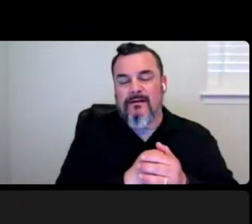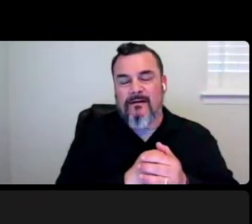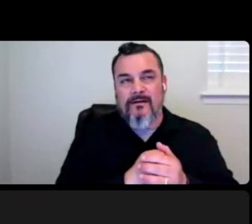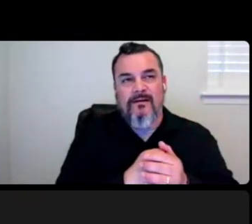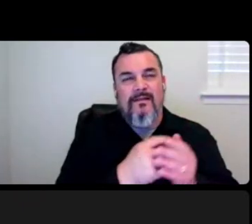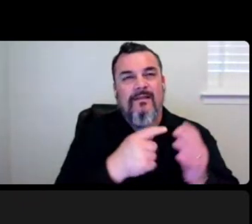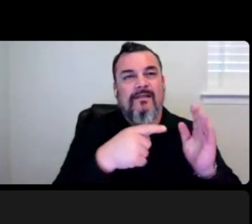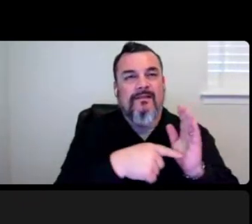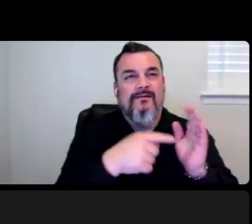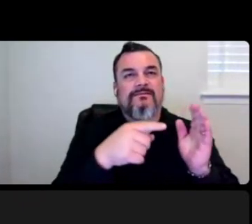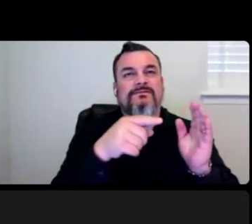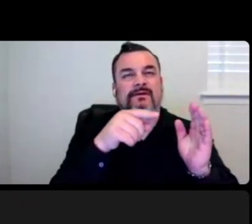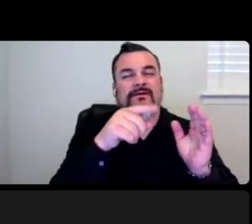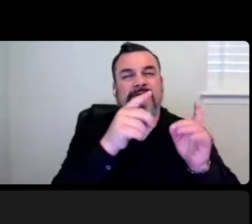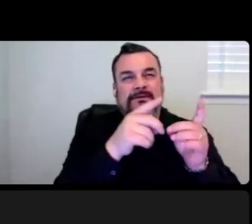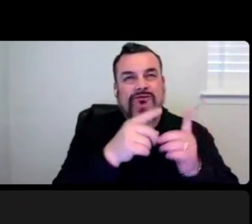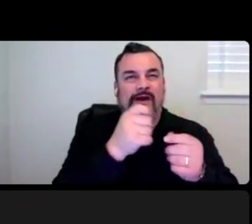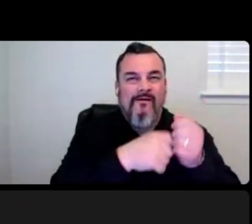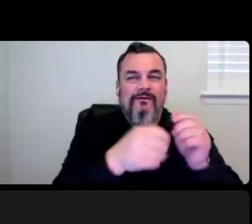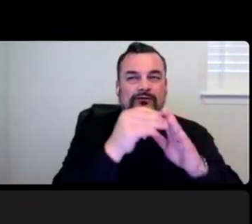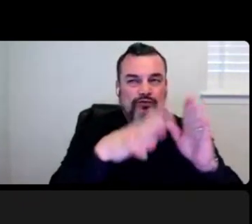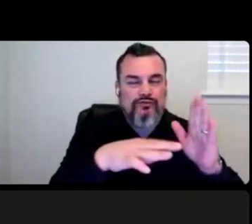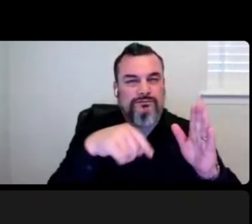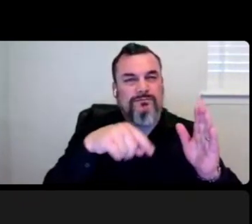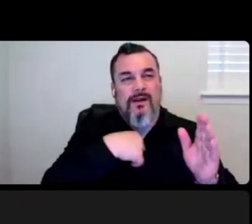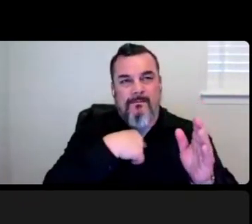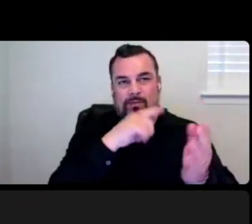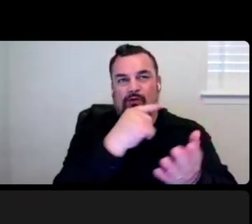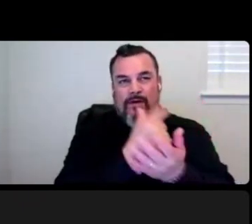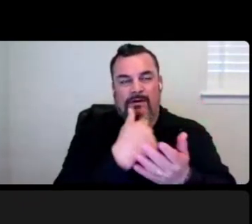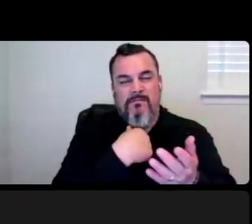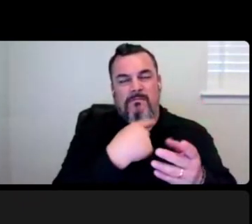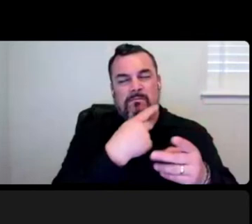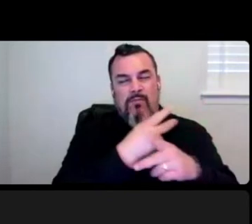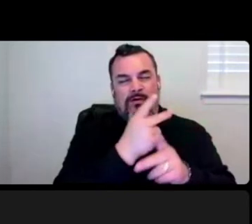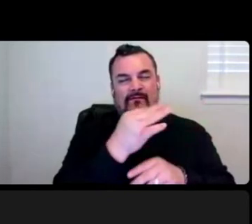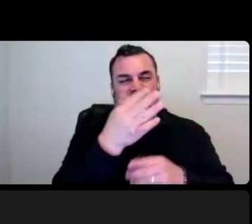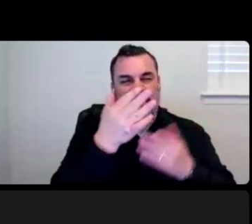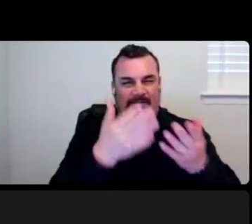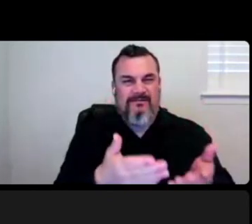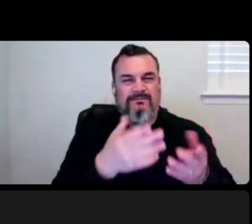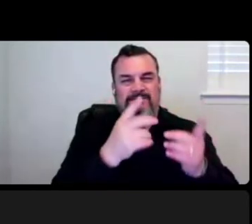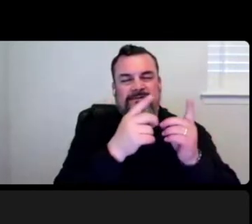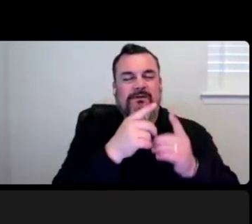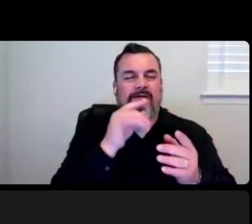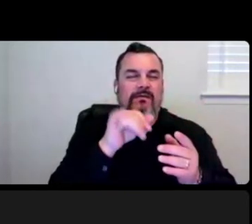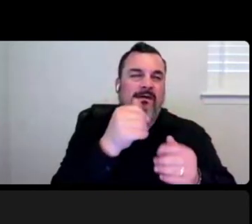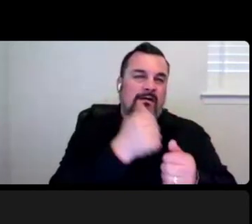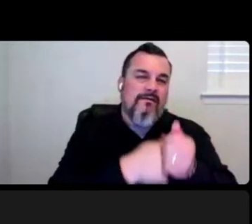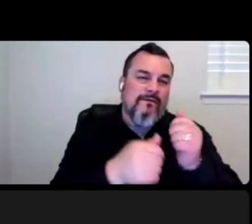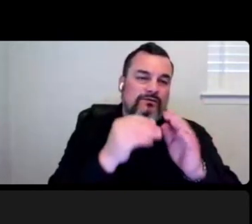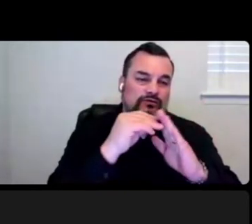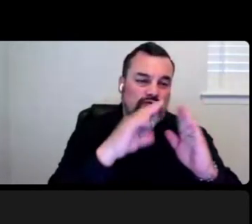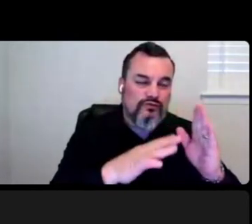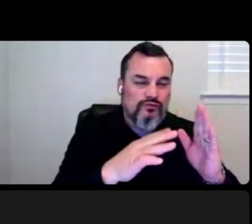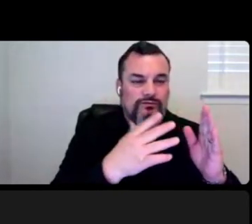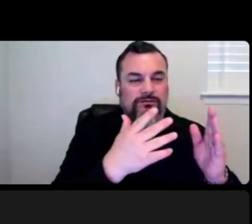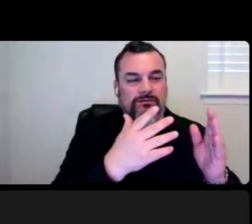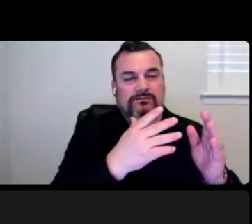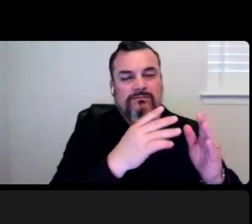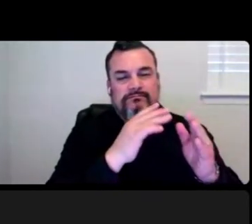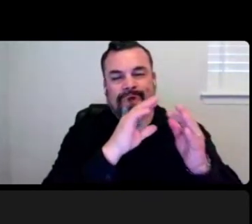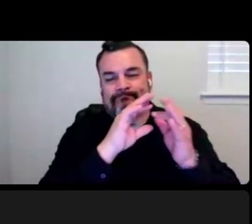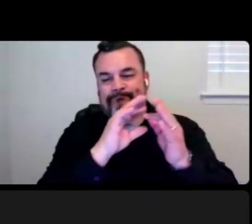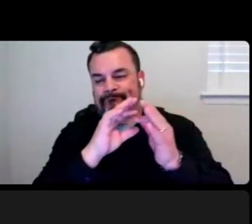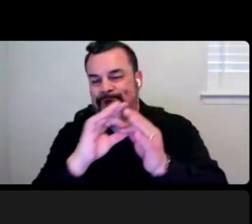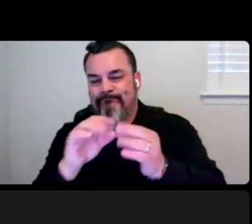that this district, that every student in this district, and I'm a graduate, I'm a product of this district, that every student, irrespective of where they're